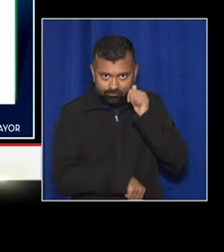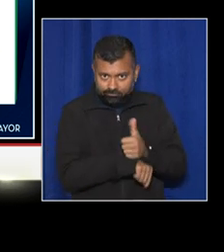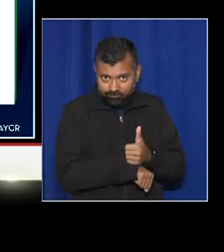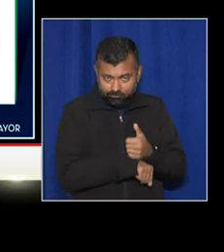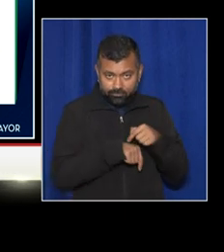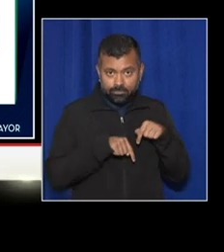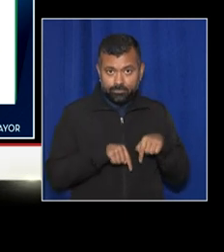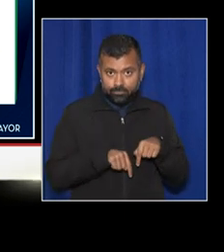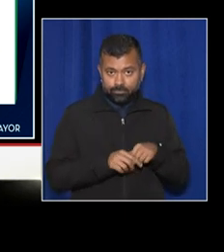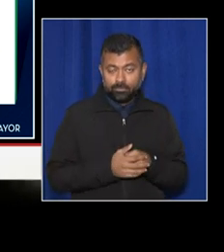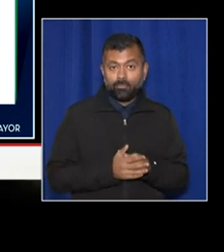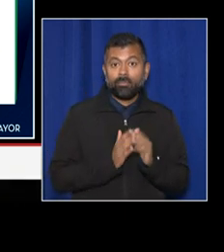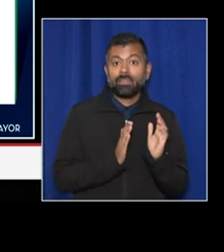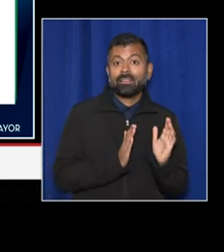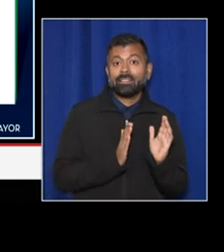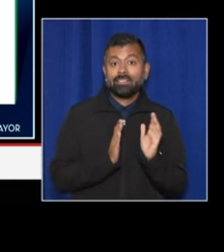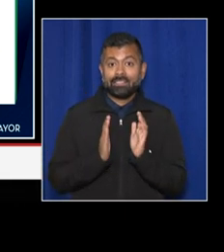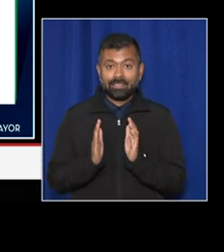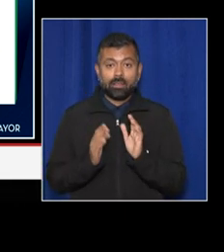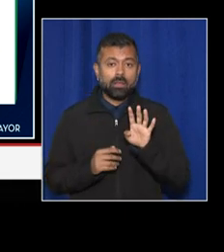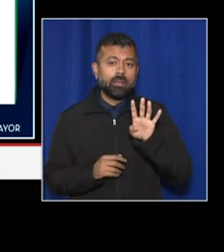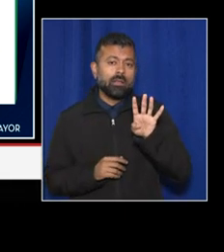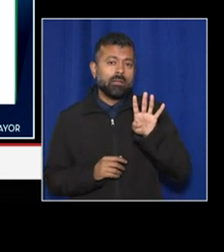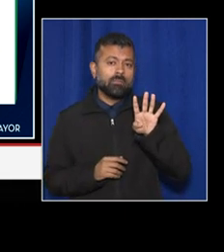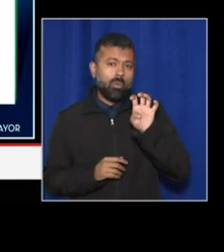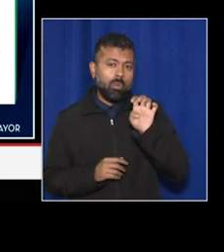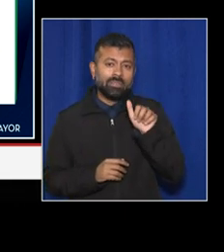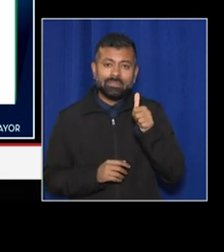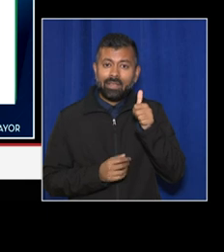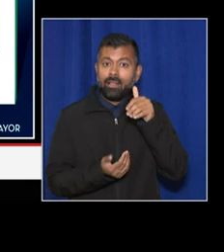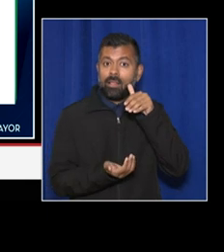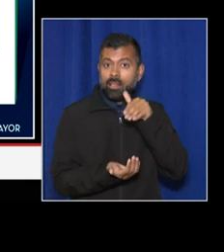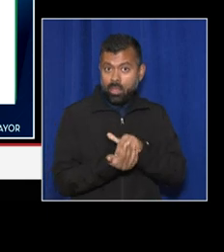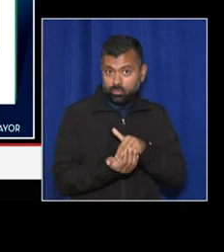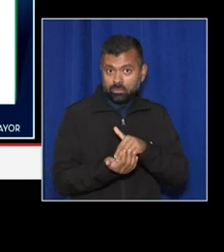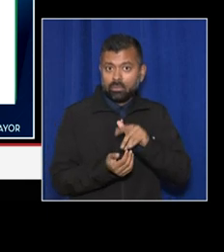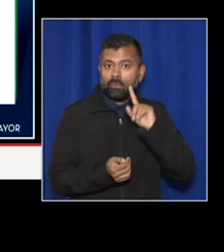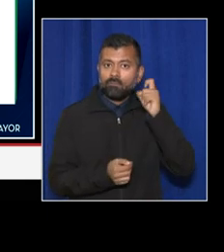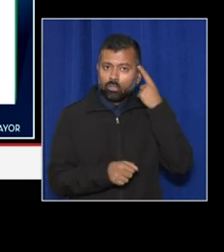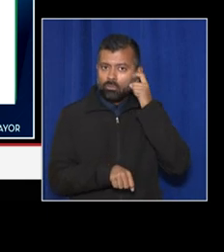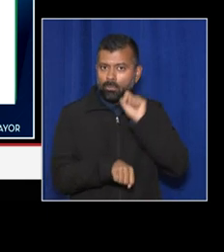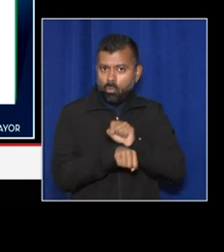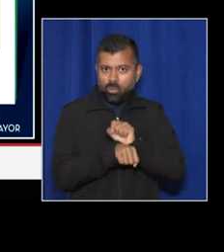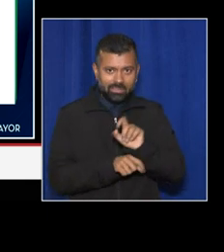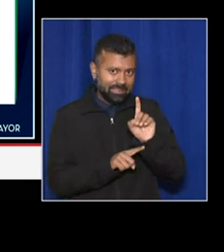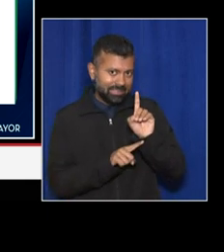410,000 federal employees total. Of the